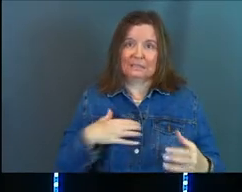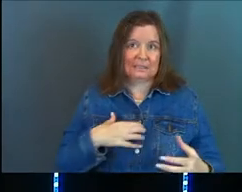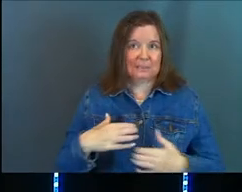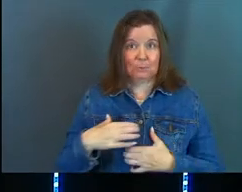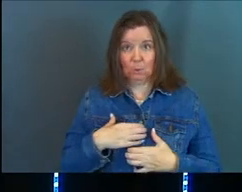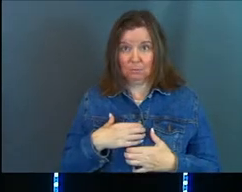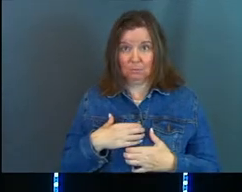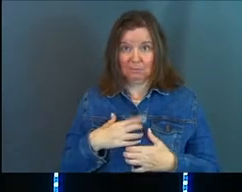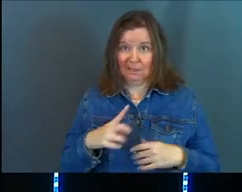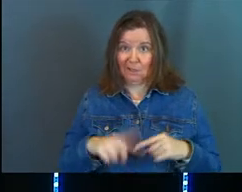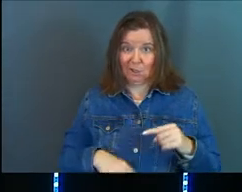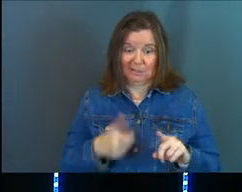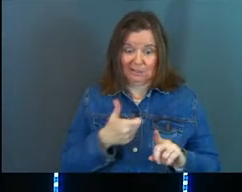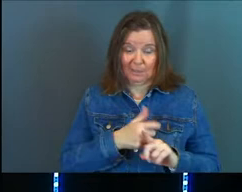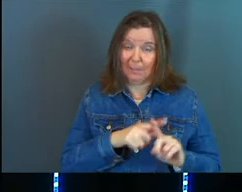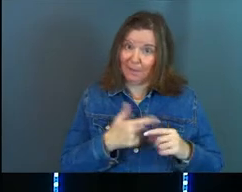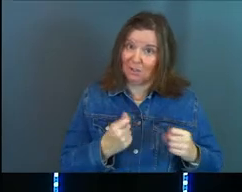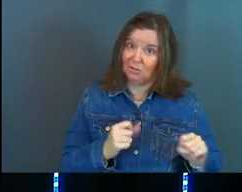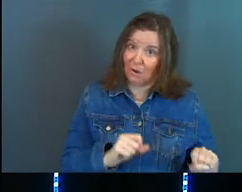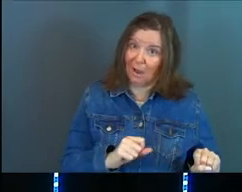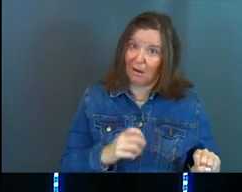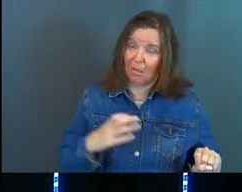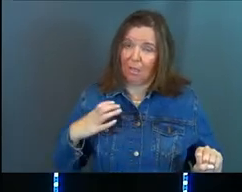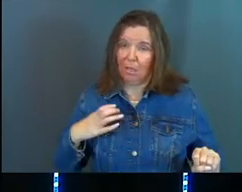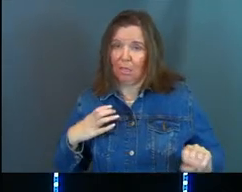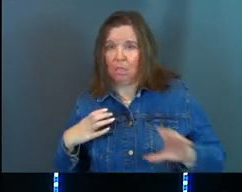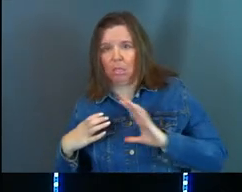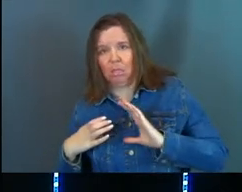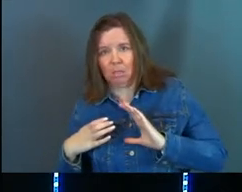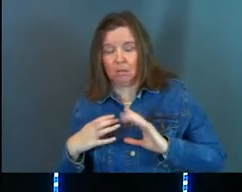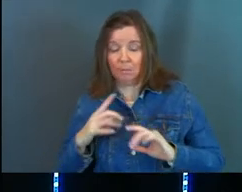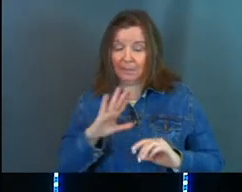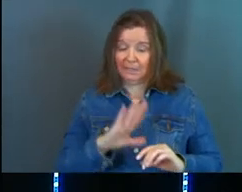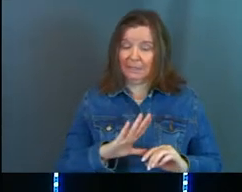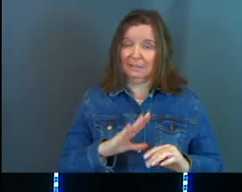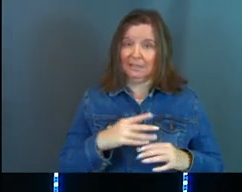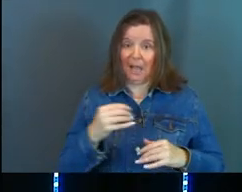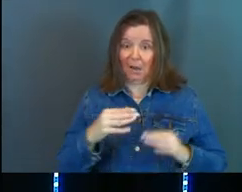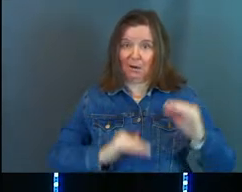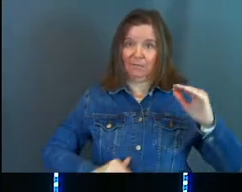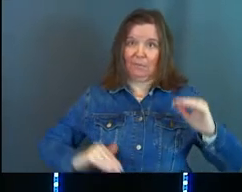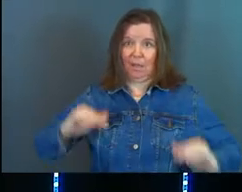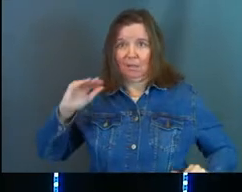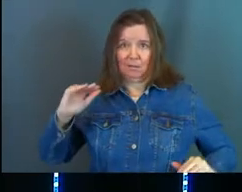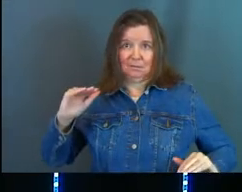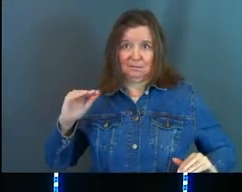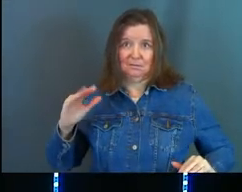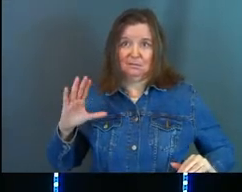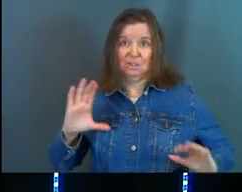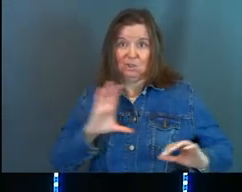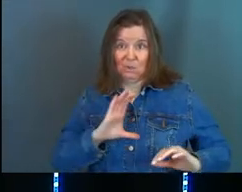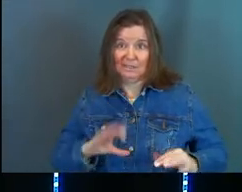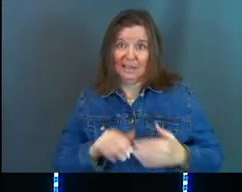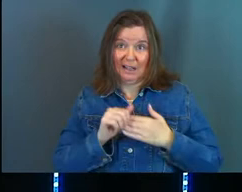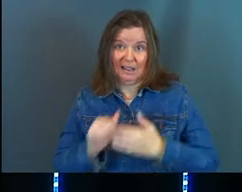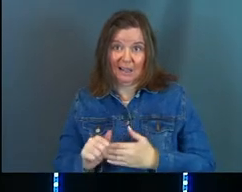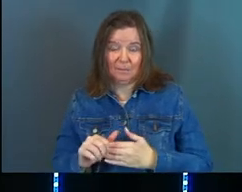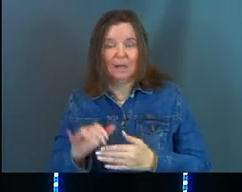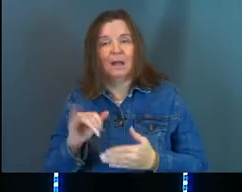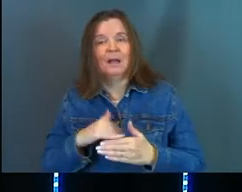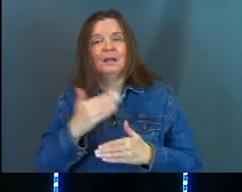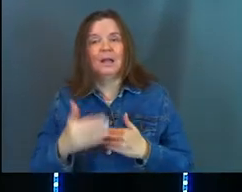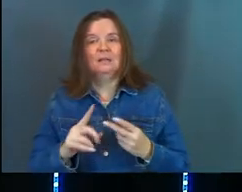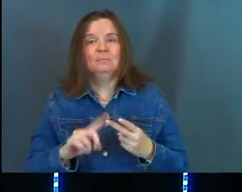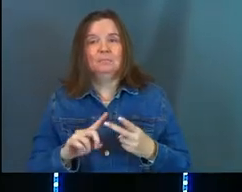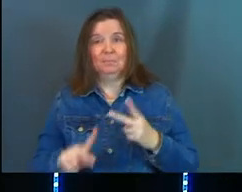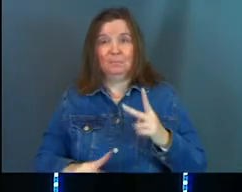dispute. Amen? But he tried. But this is where his out-of-balance Christianity led him to. Next, it